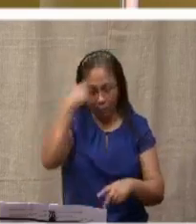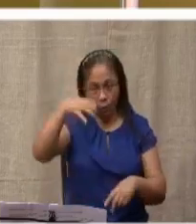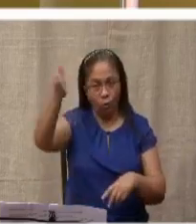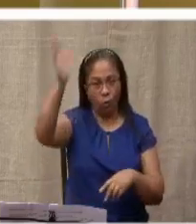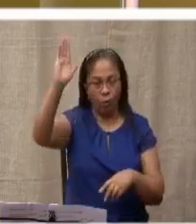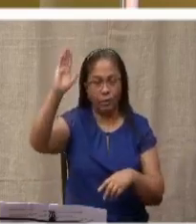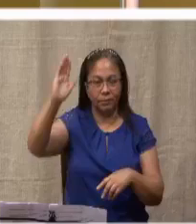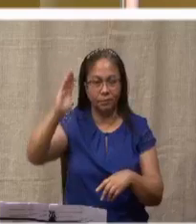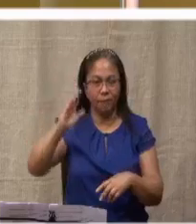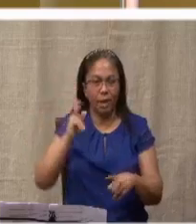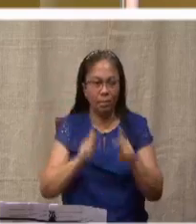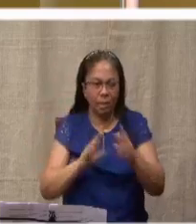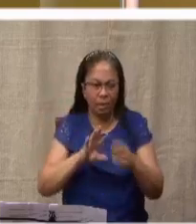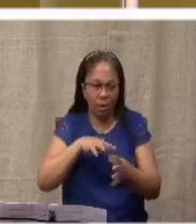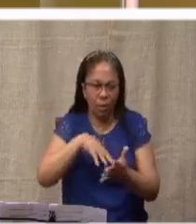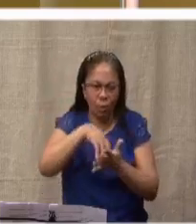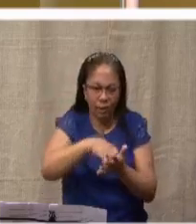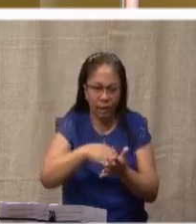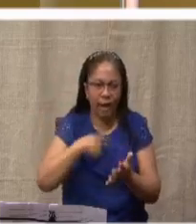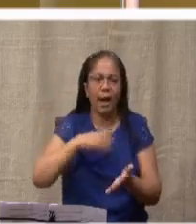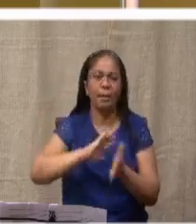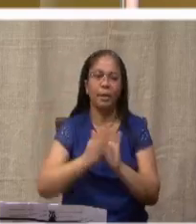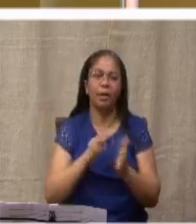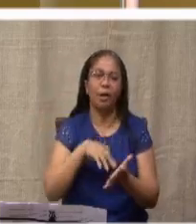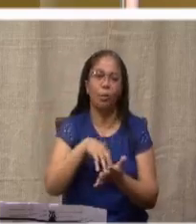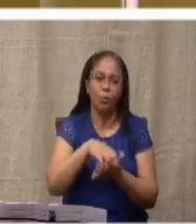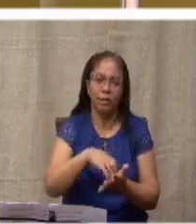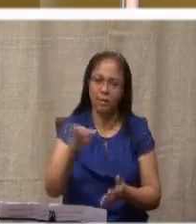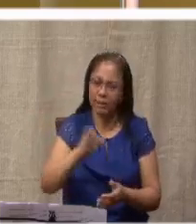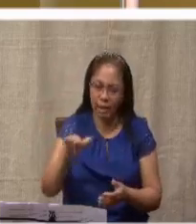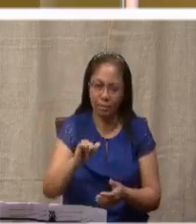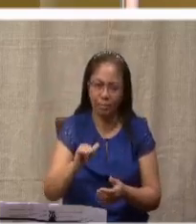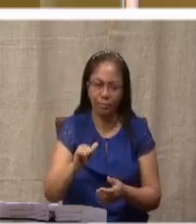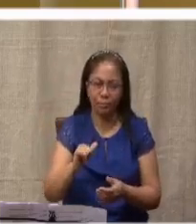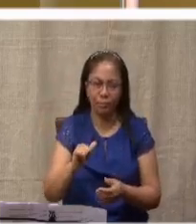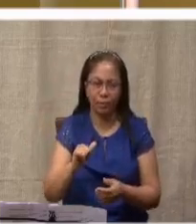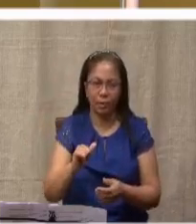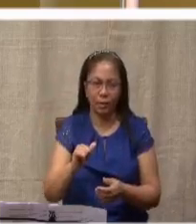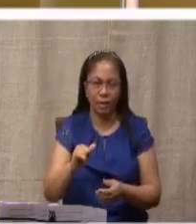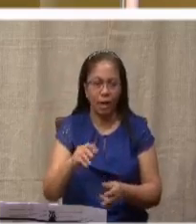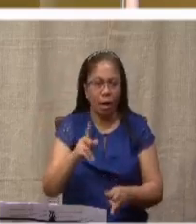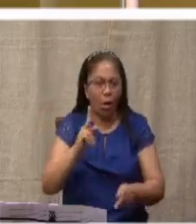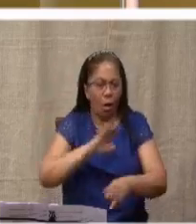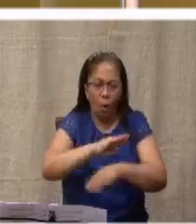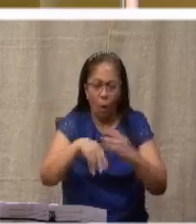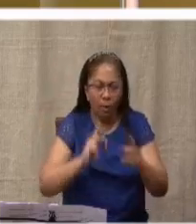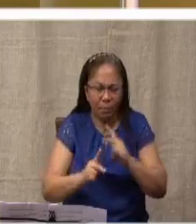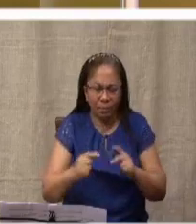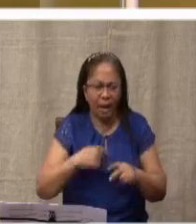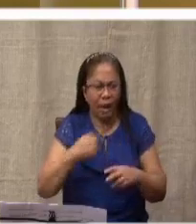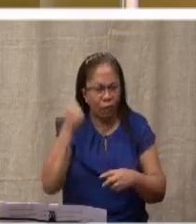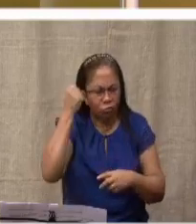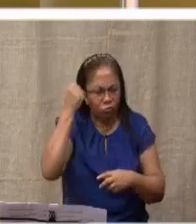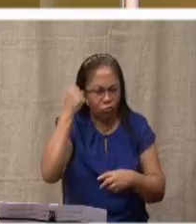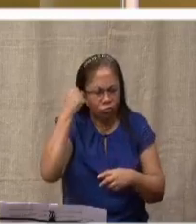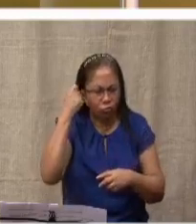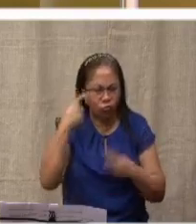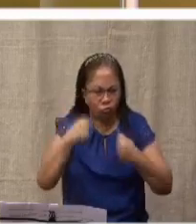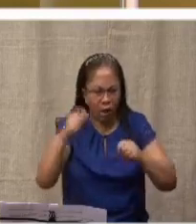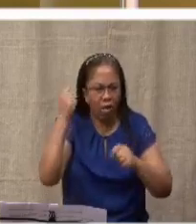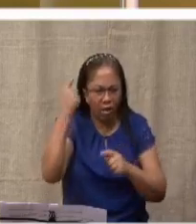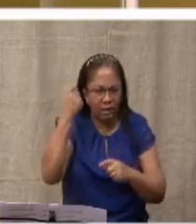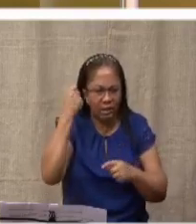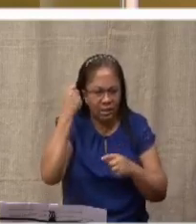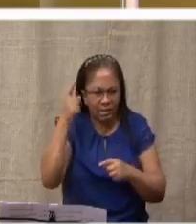for the week i made myself weak i made myself all things to all men in order to